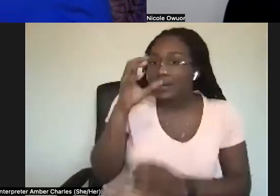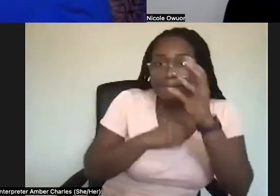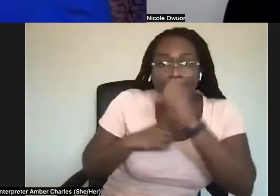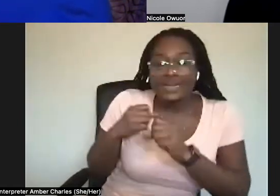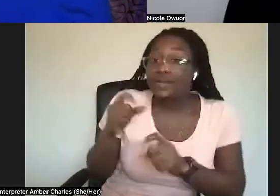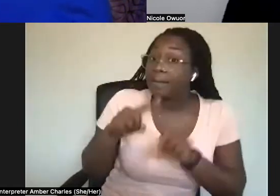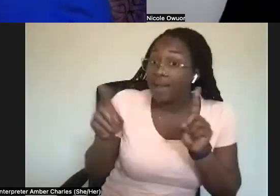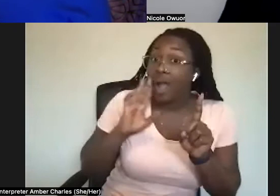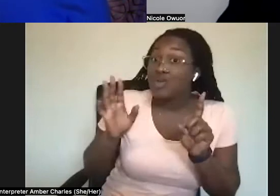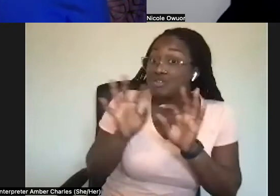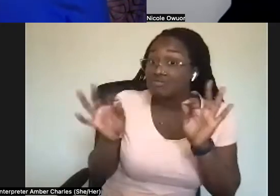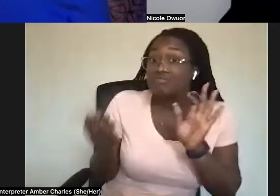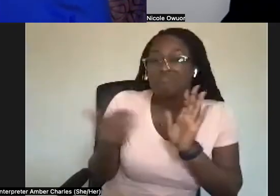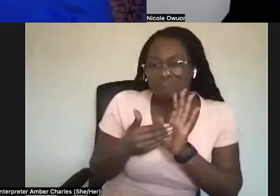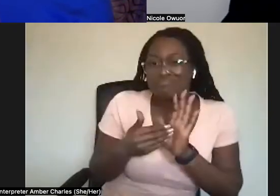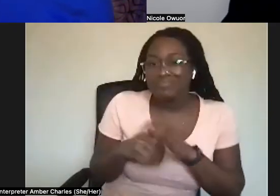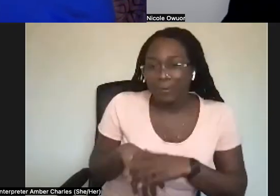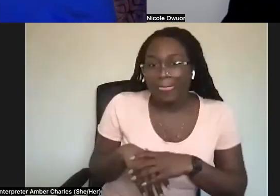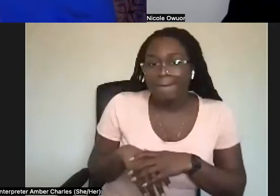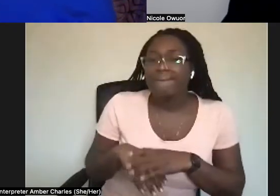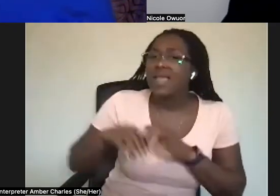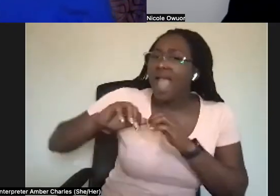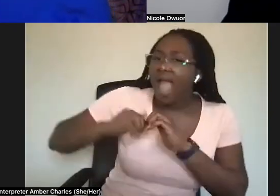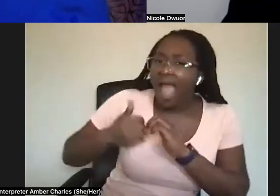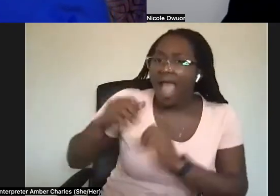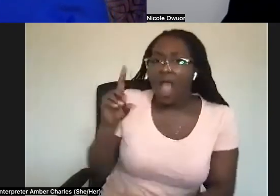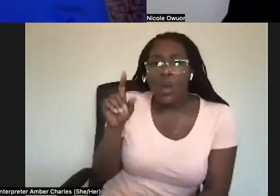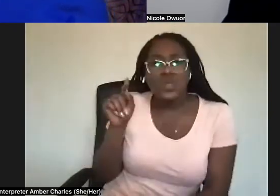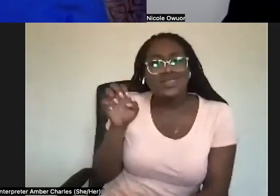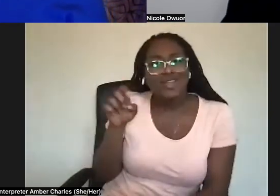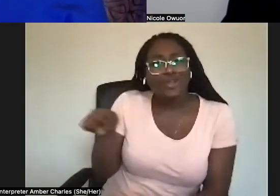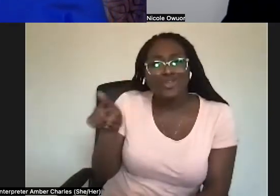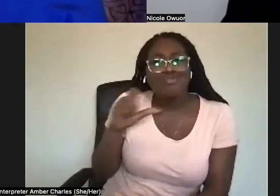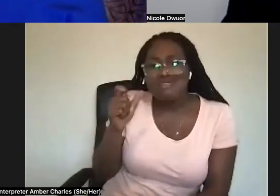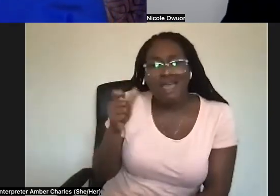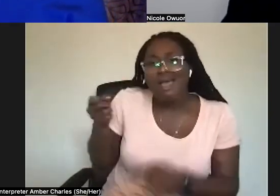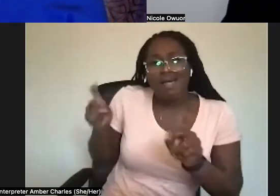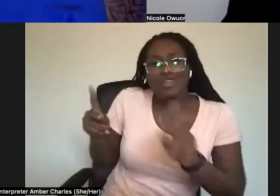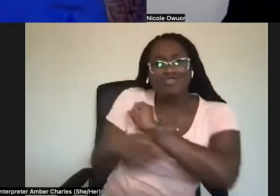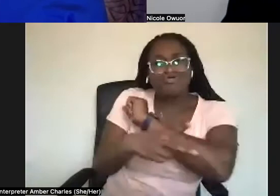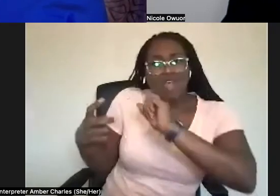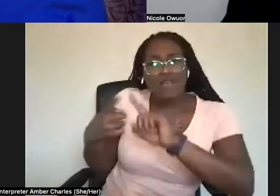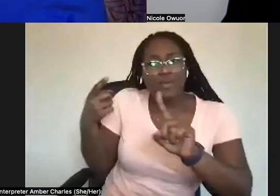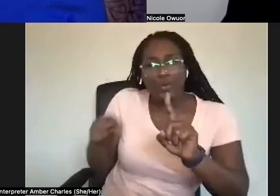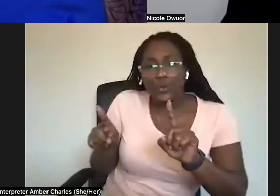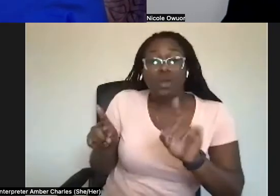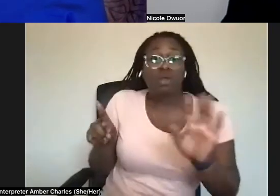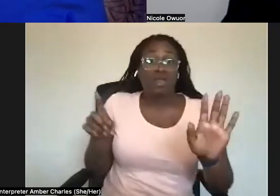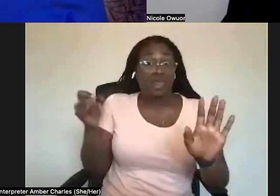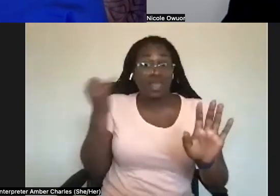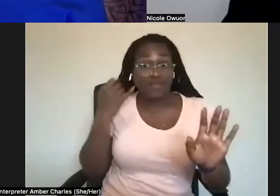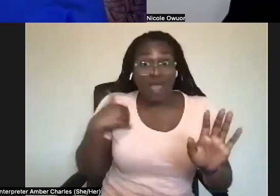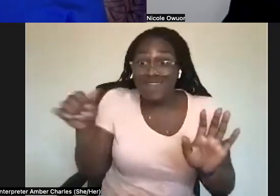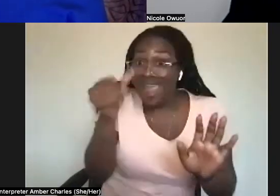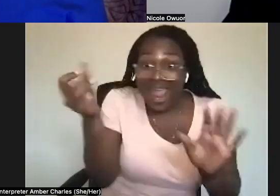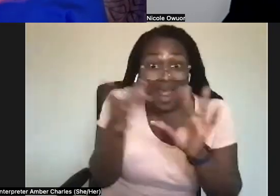I will repeat one. How dare you not let us extract from you anymore? If you receive any messages from